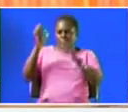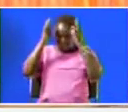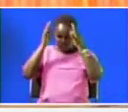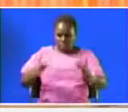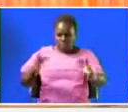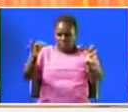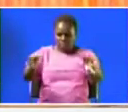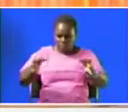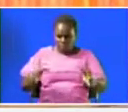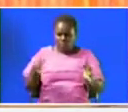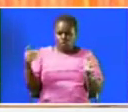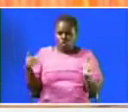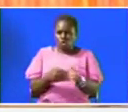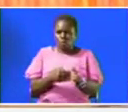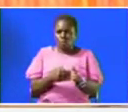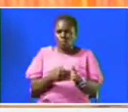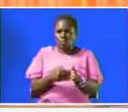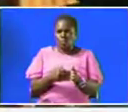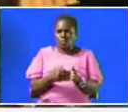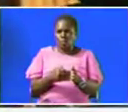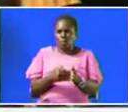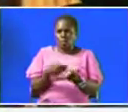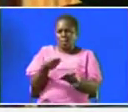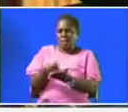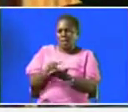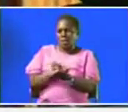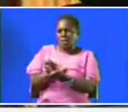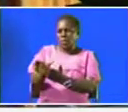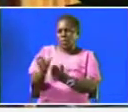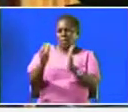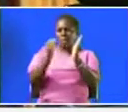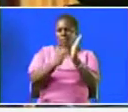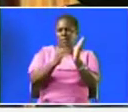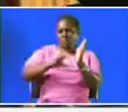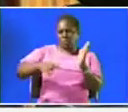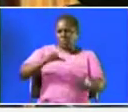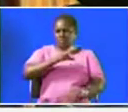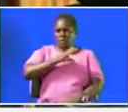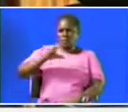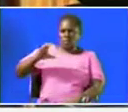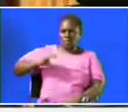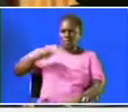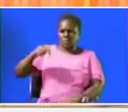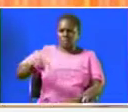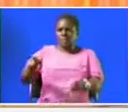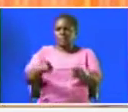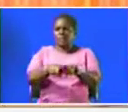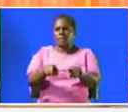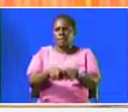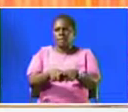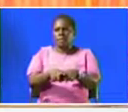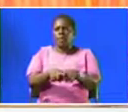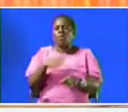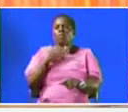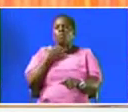Treasury to stop the remittance of funds to Machakos County. This committee shall also be